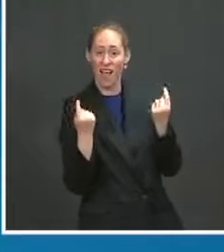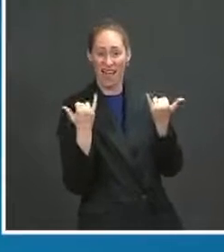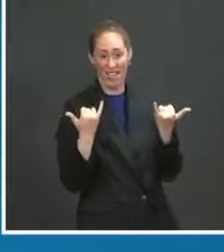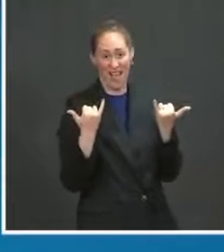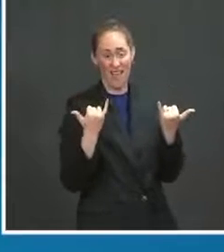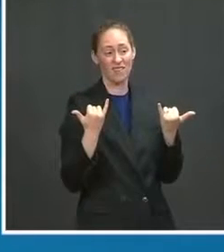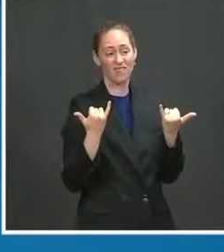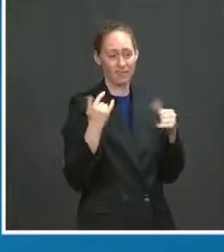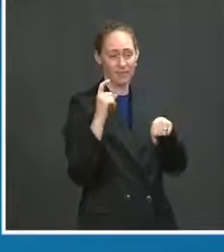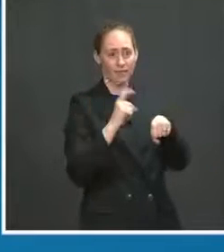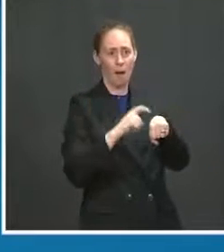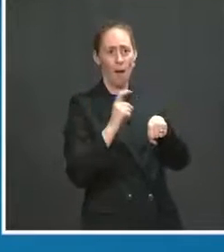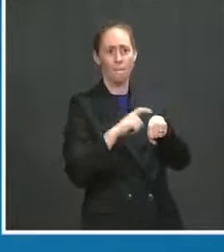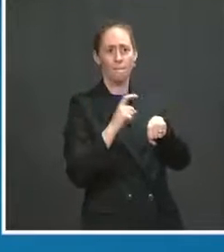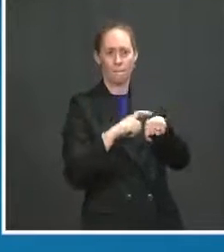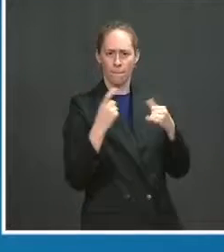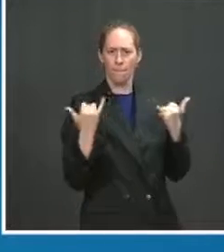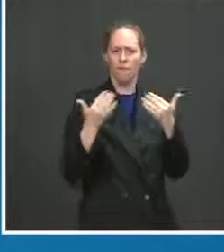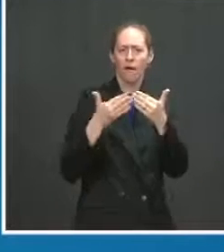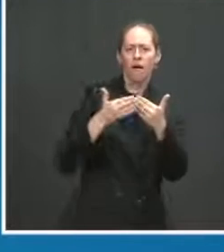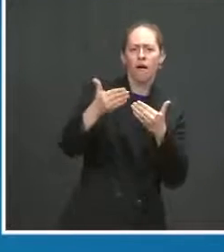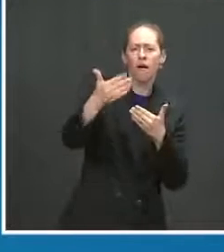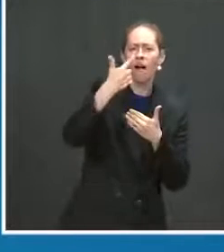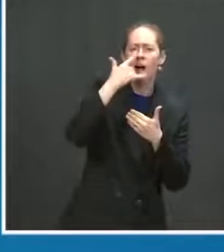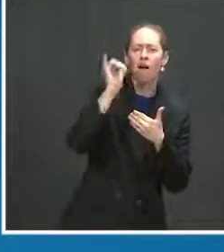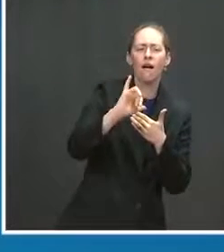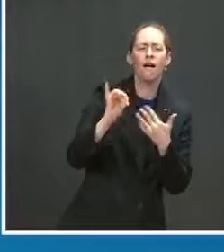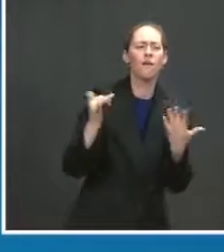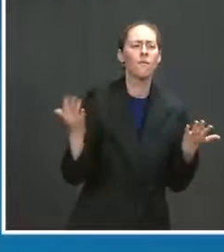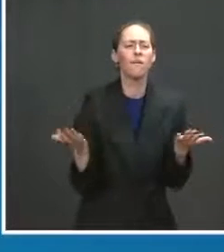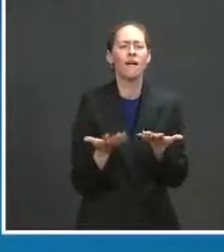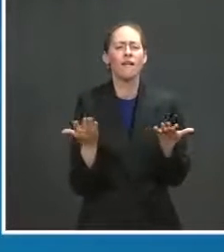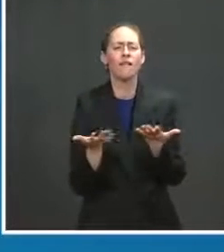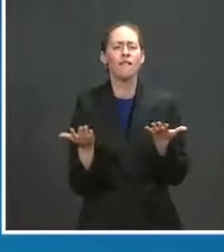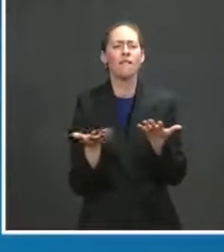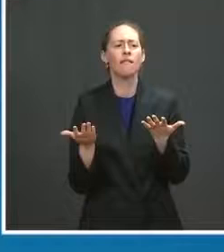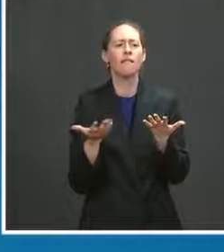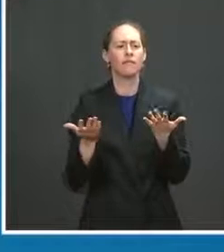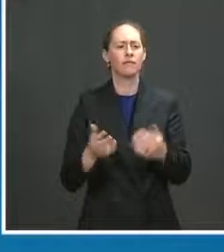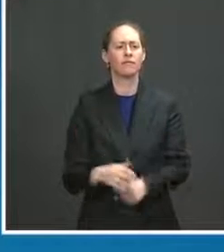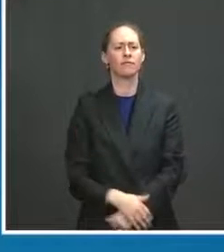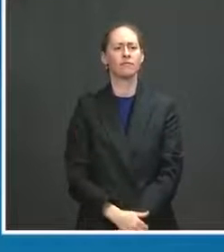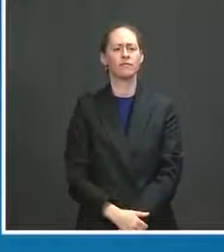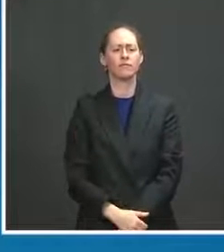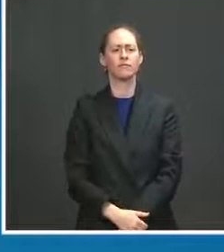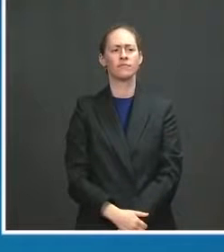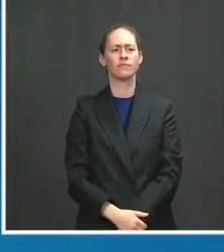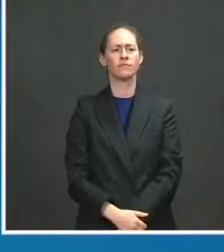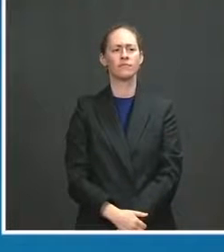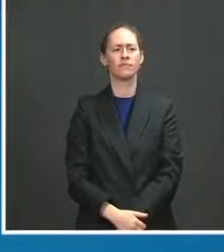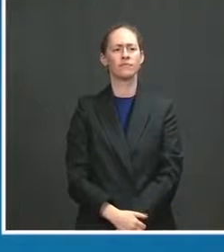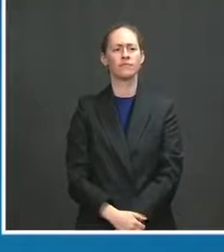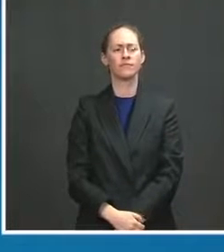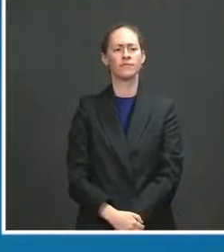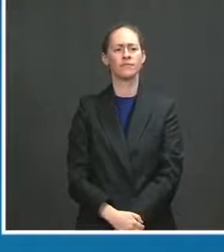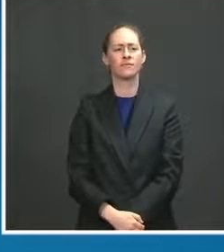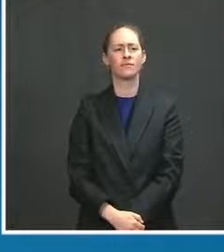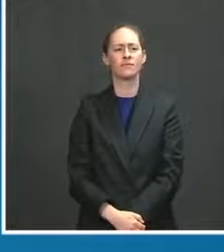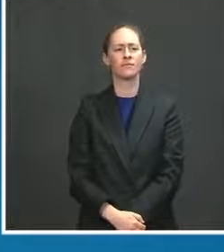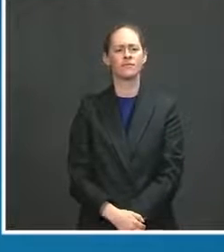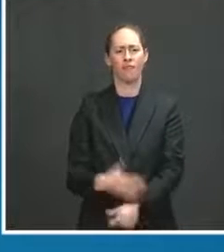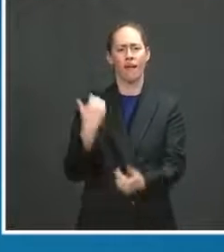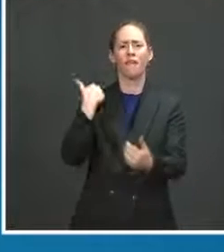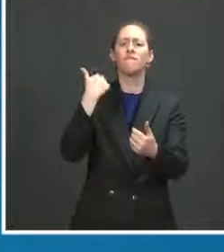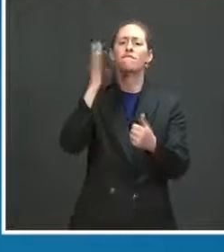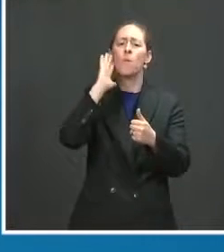A new age, a new epoch with its own tests, with its